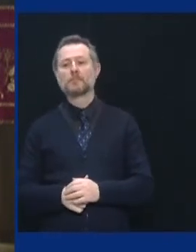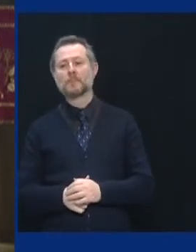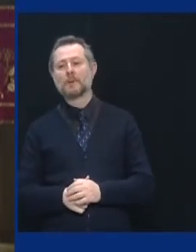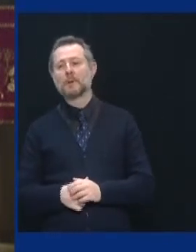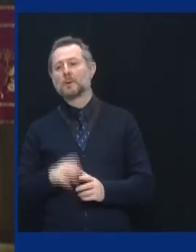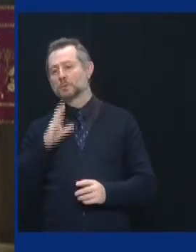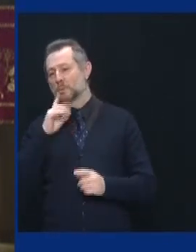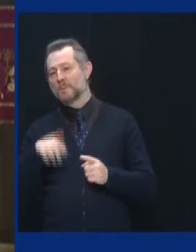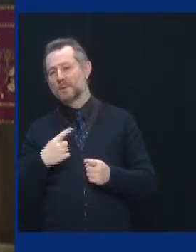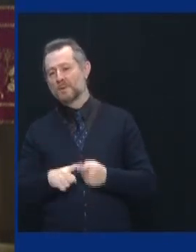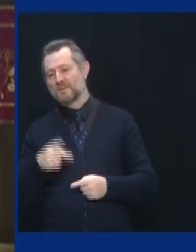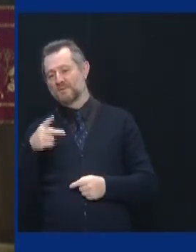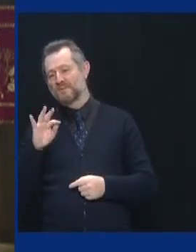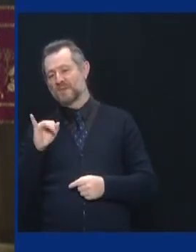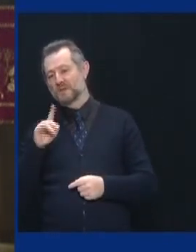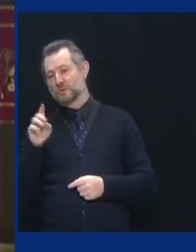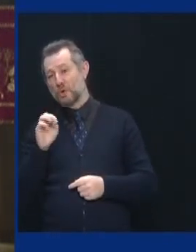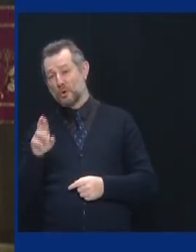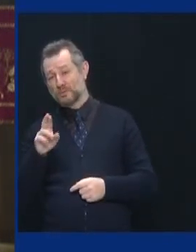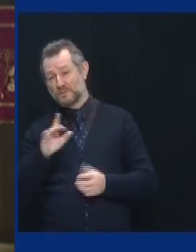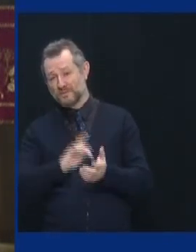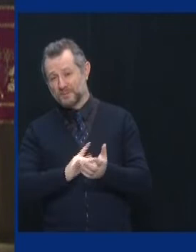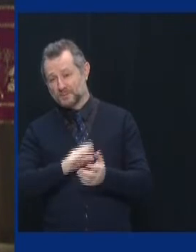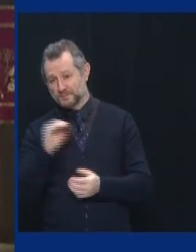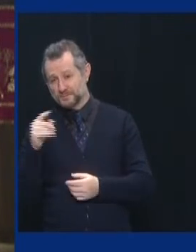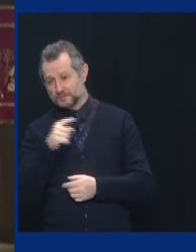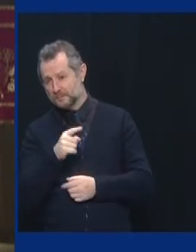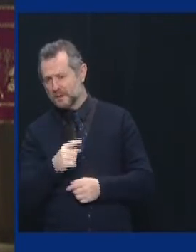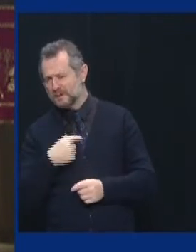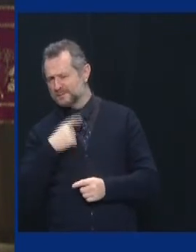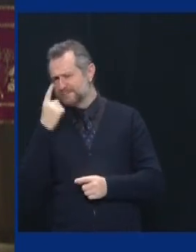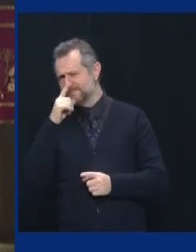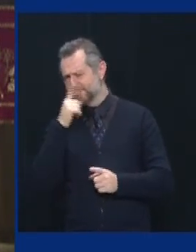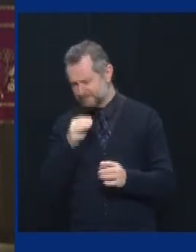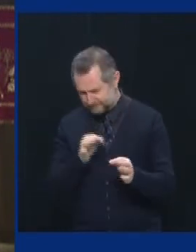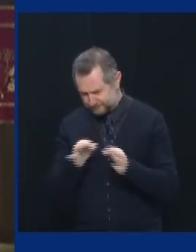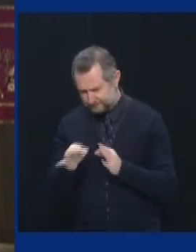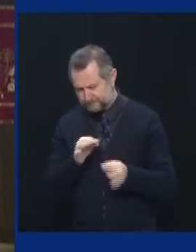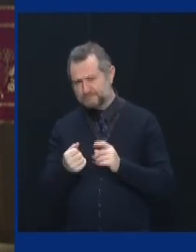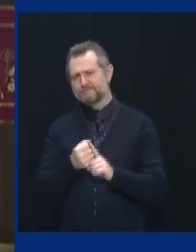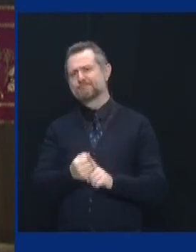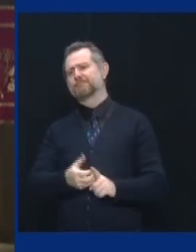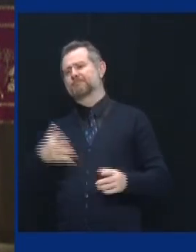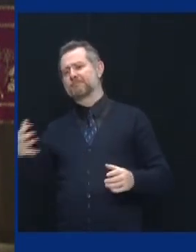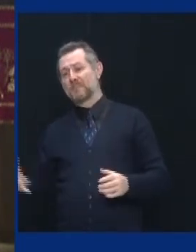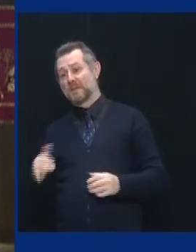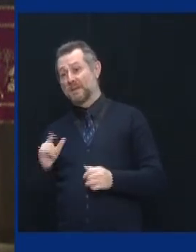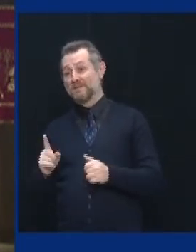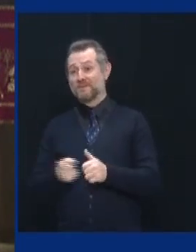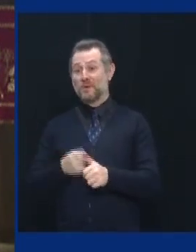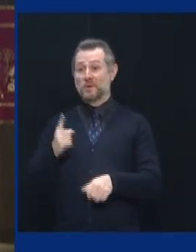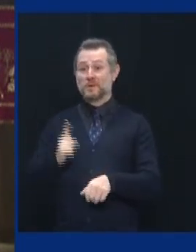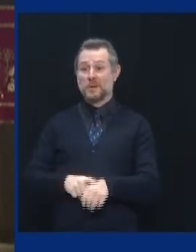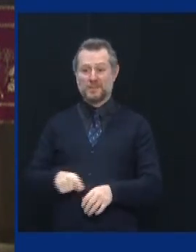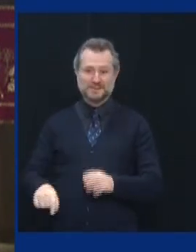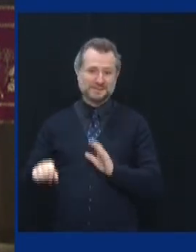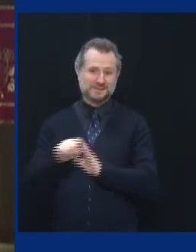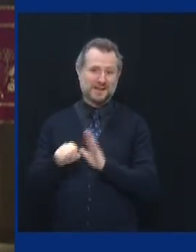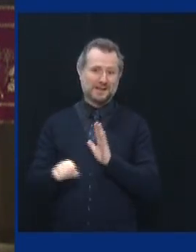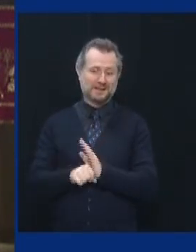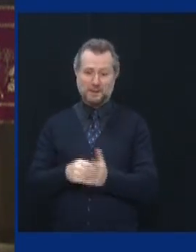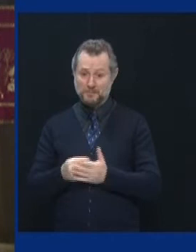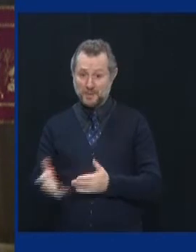Pfizer, can you tell me, that would be a first, right, for a state to buy directly from